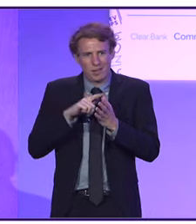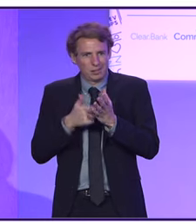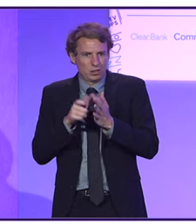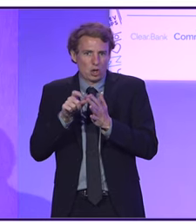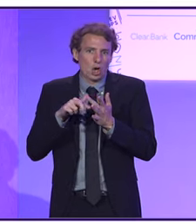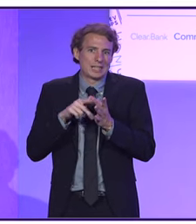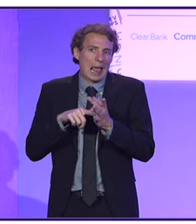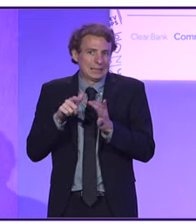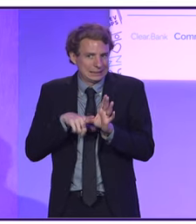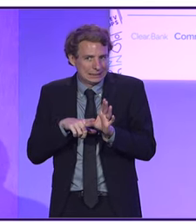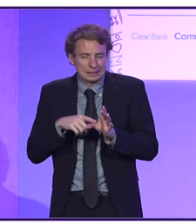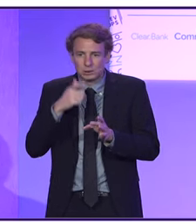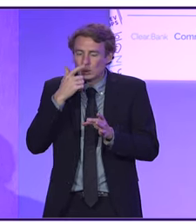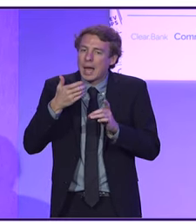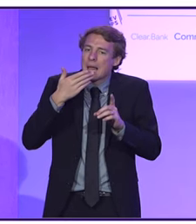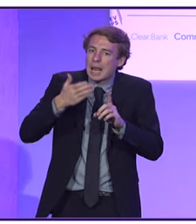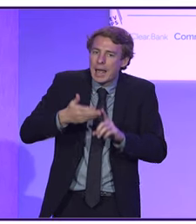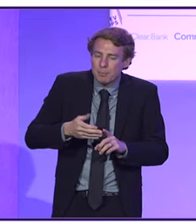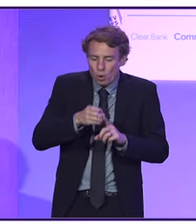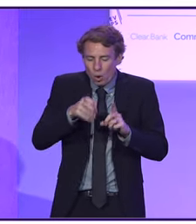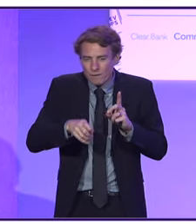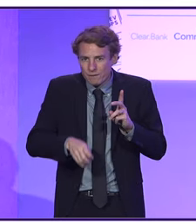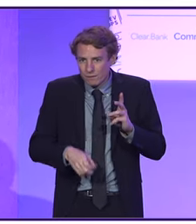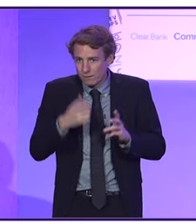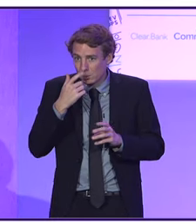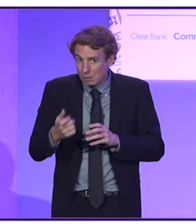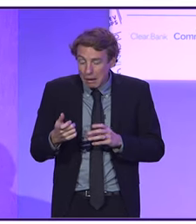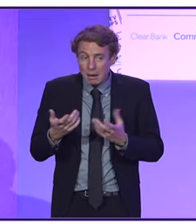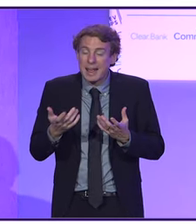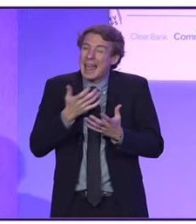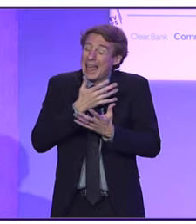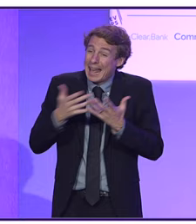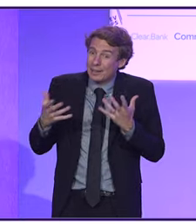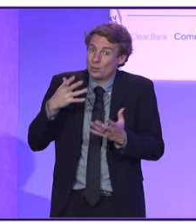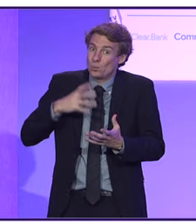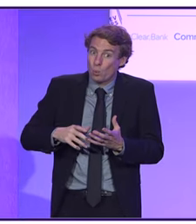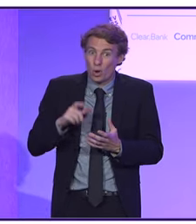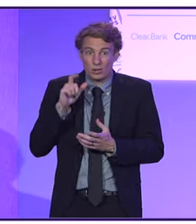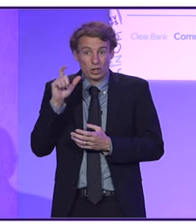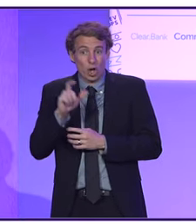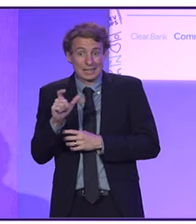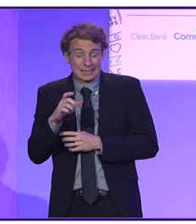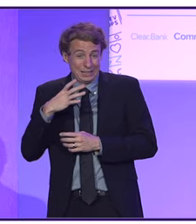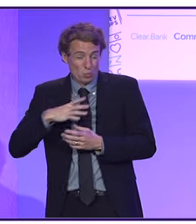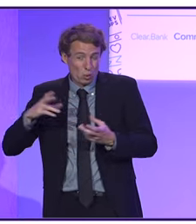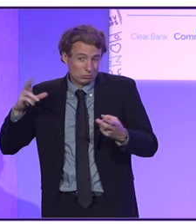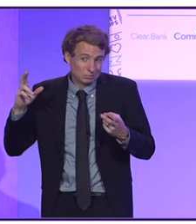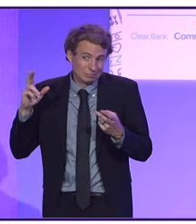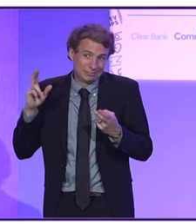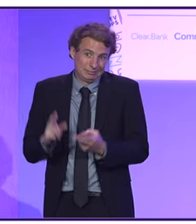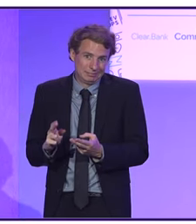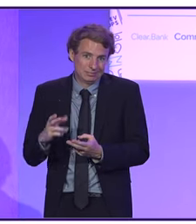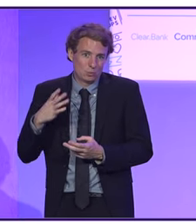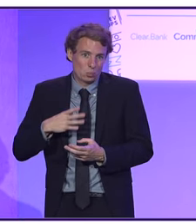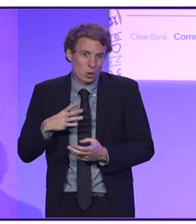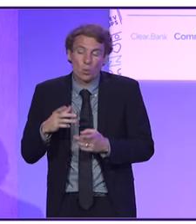help. Anything to keep cardinality low. That's a cost optimization strategy, but it's also just a performance thing as